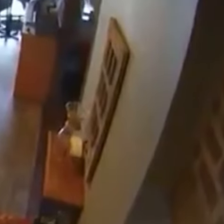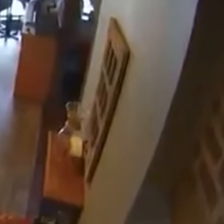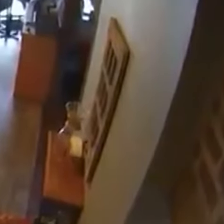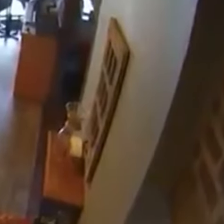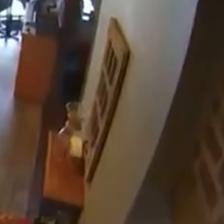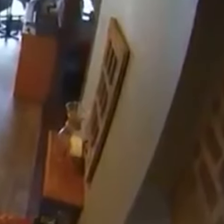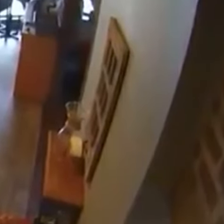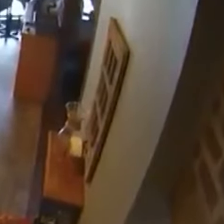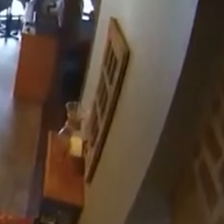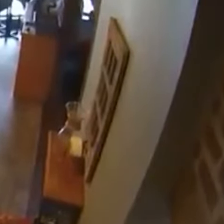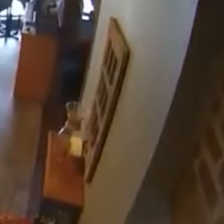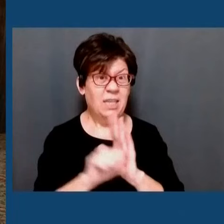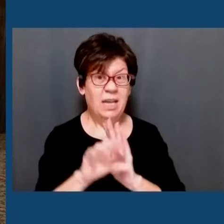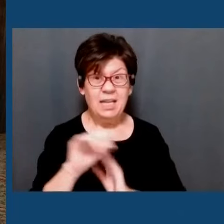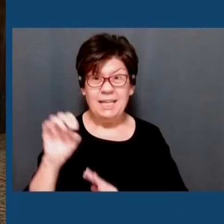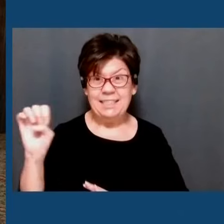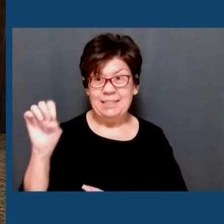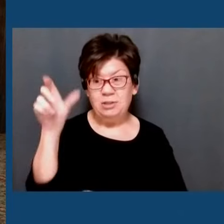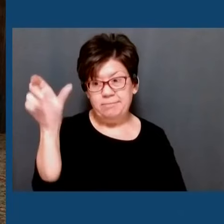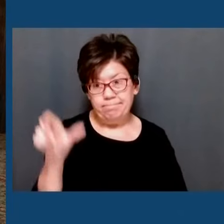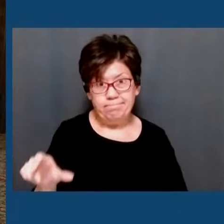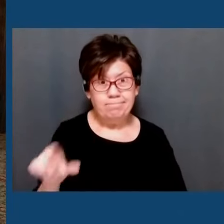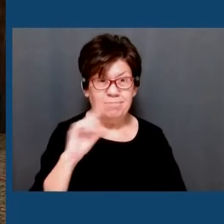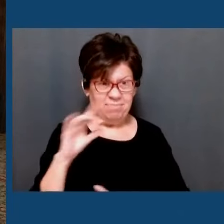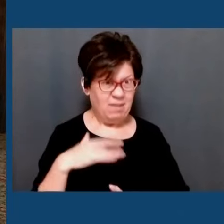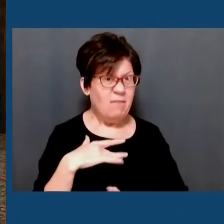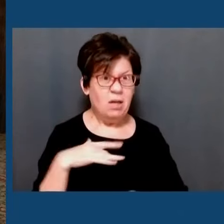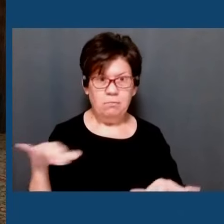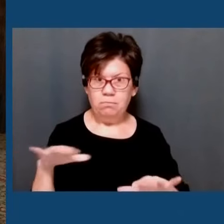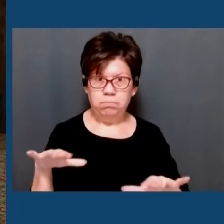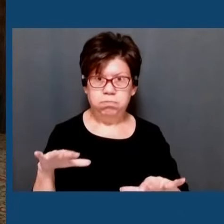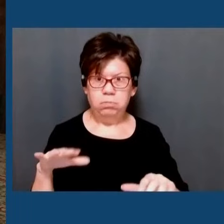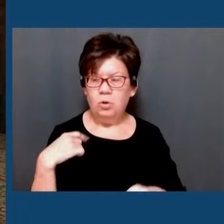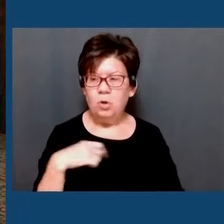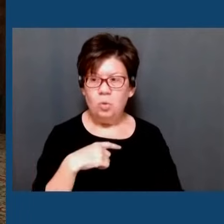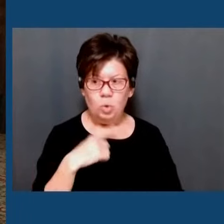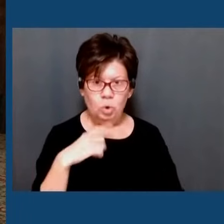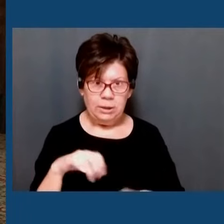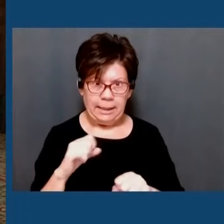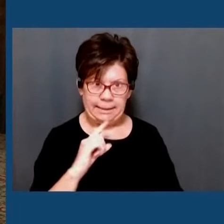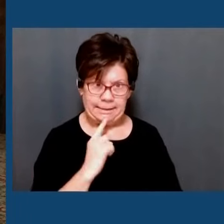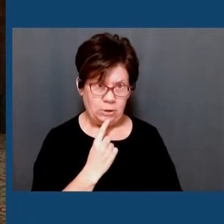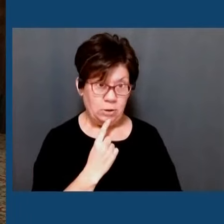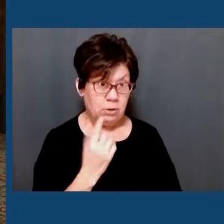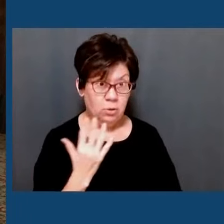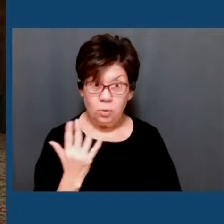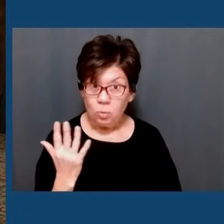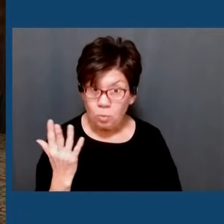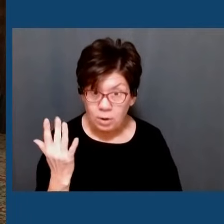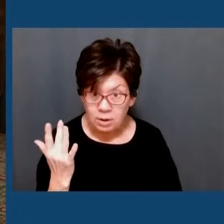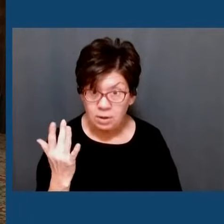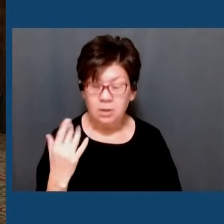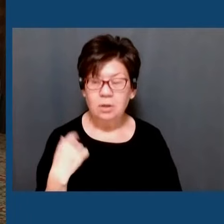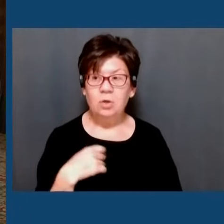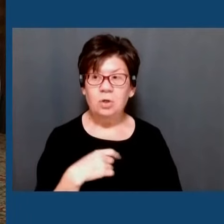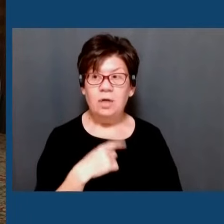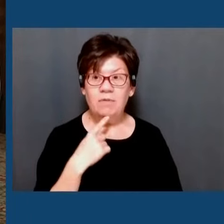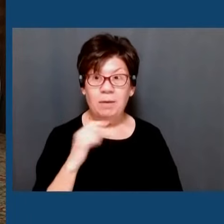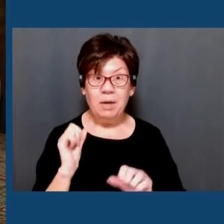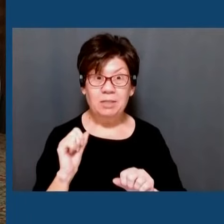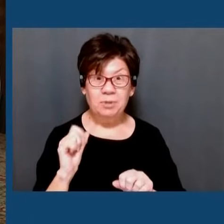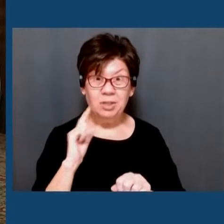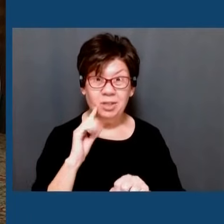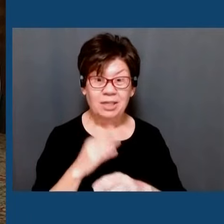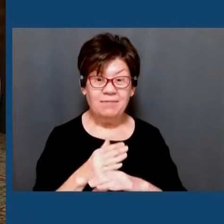of aftershocks. We're taking this extremely seriously, and here's why. There is always the possibility of